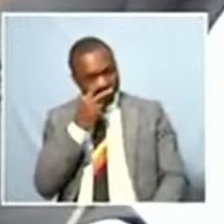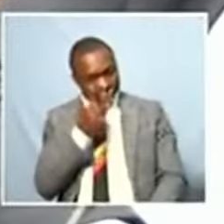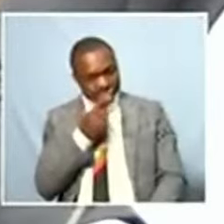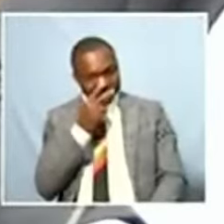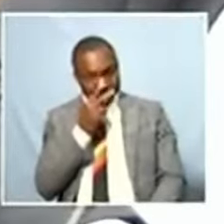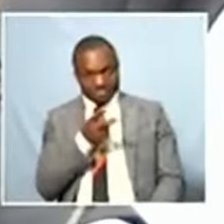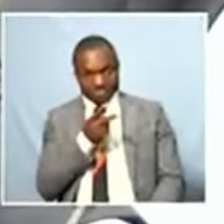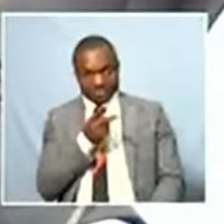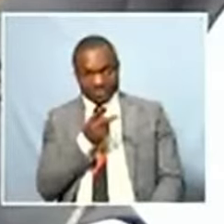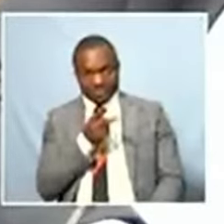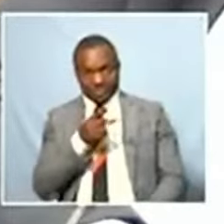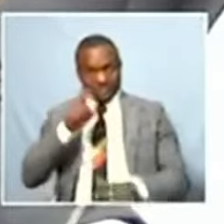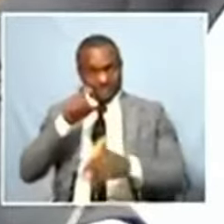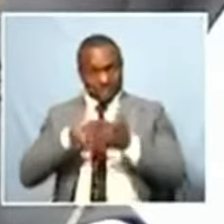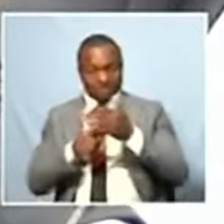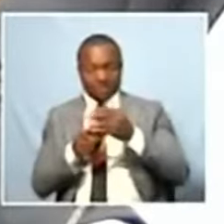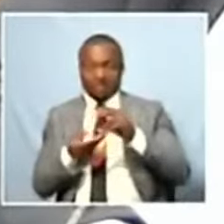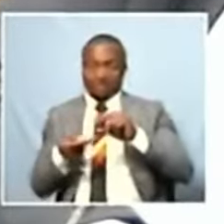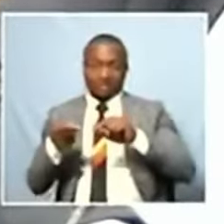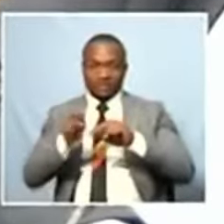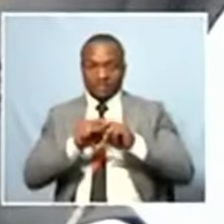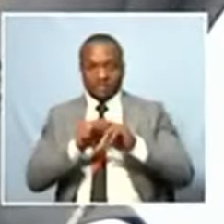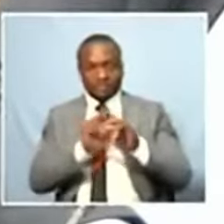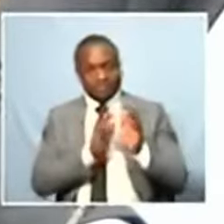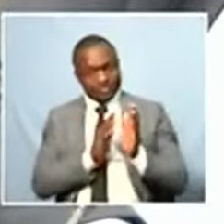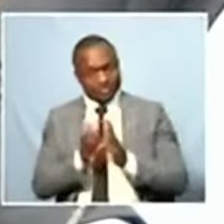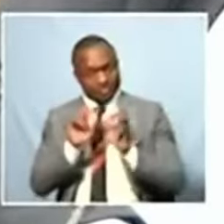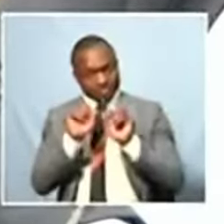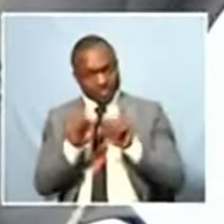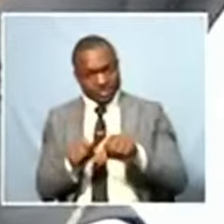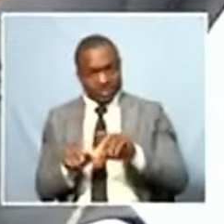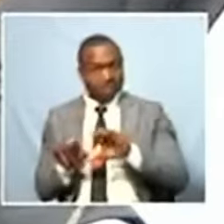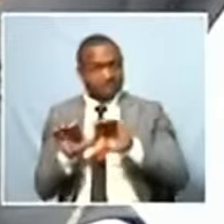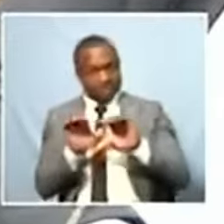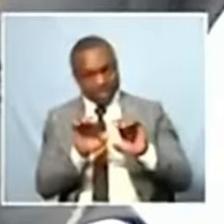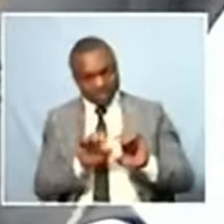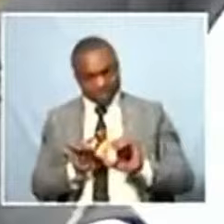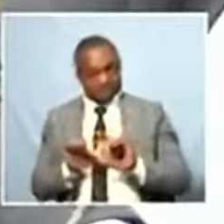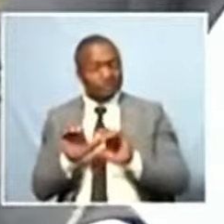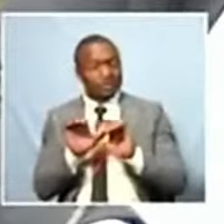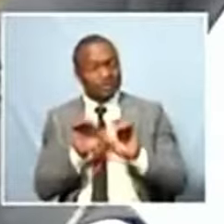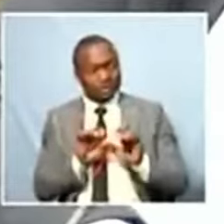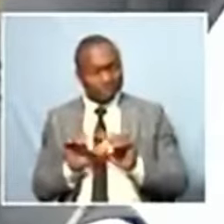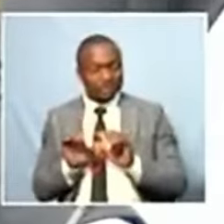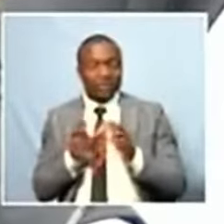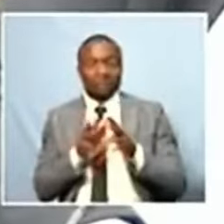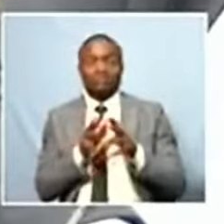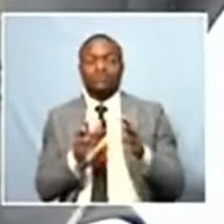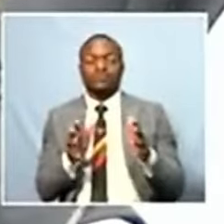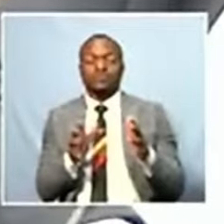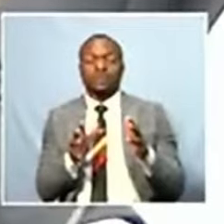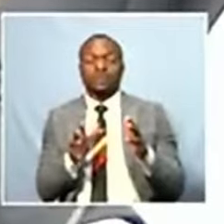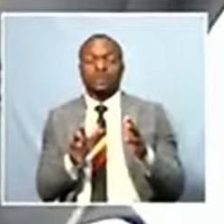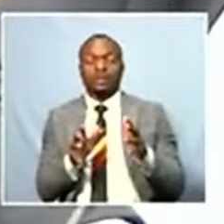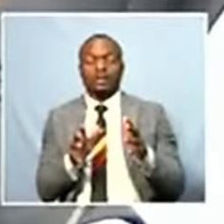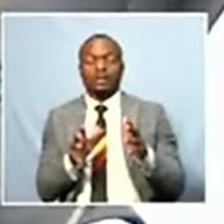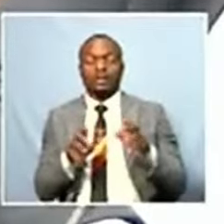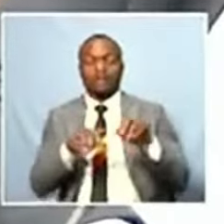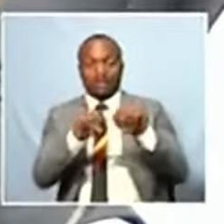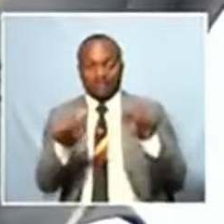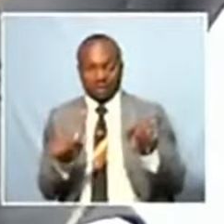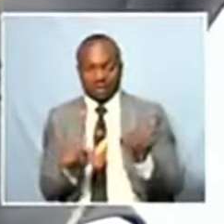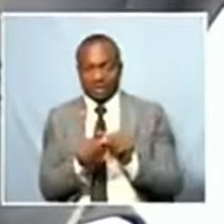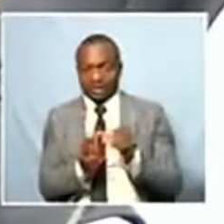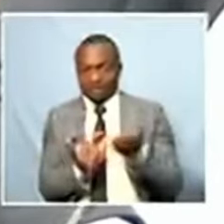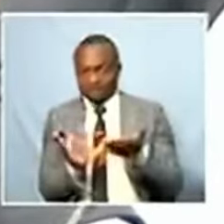the tax enhancing measures that we can do as we try to widen even also on the widening of the tax base? Do we